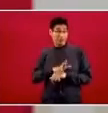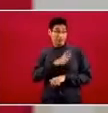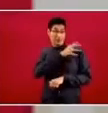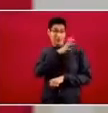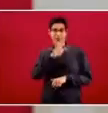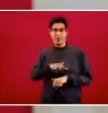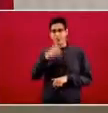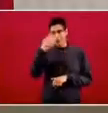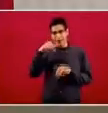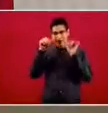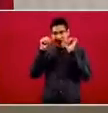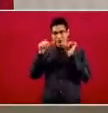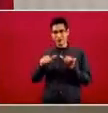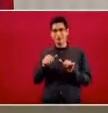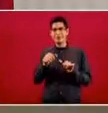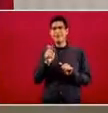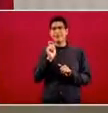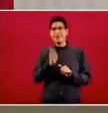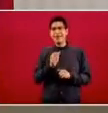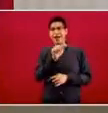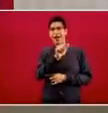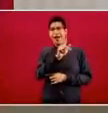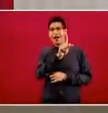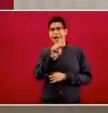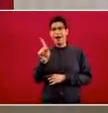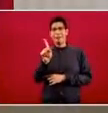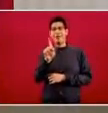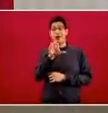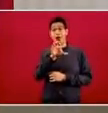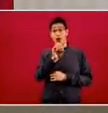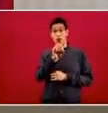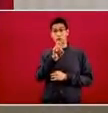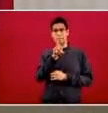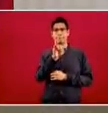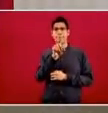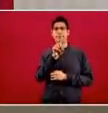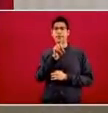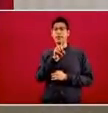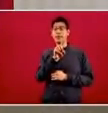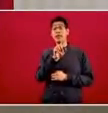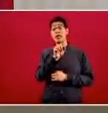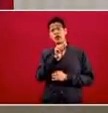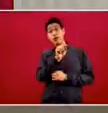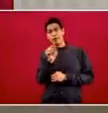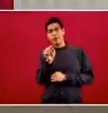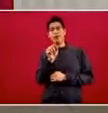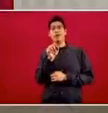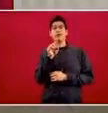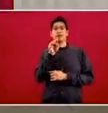within the Ministry of Health. And this is the